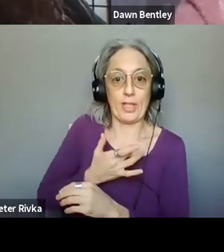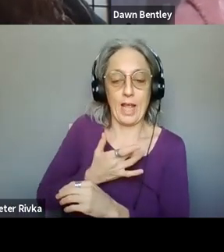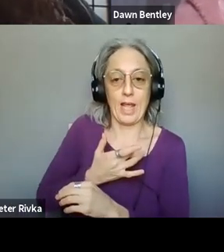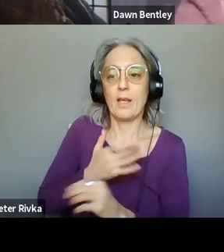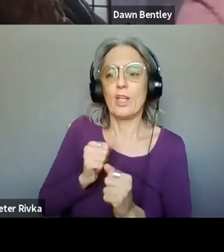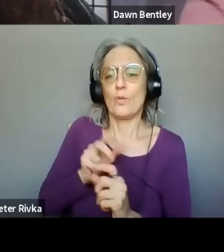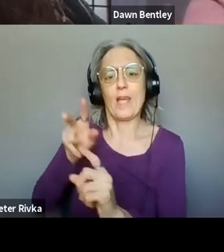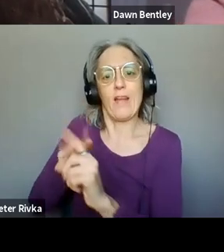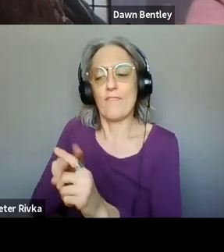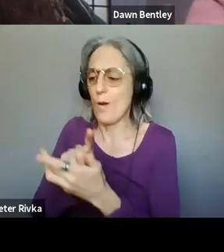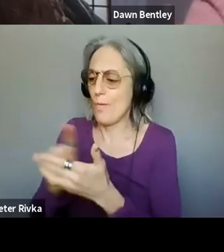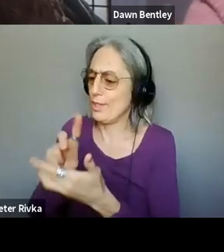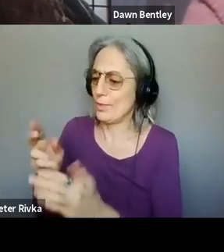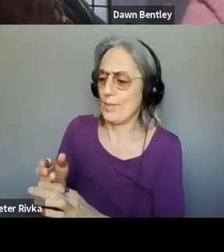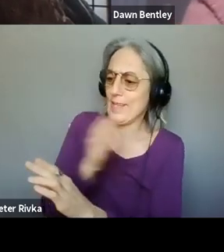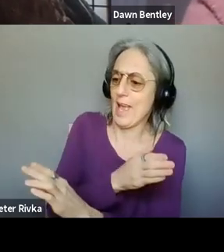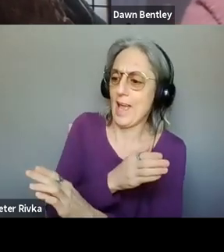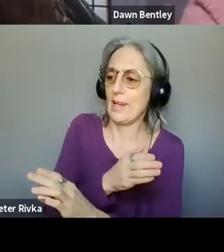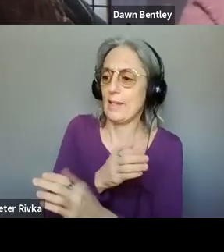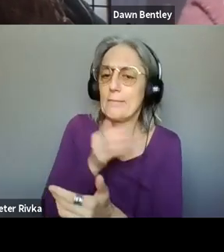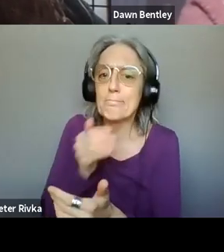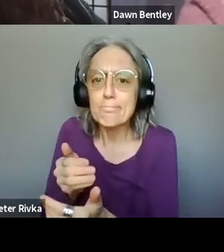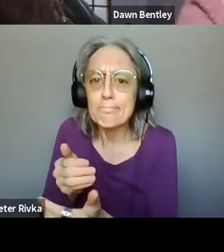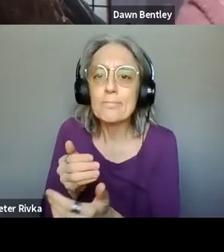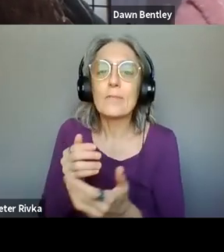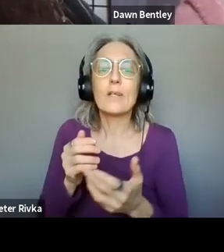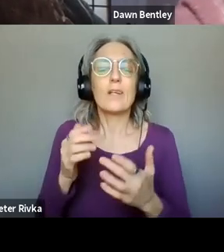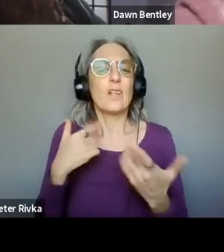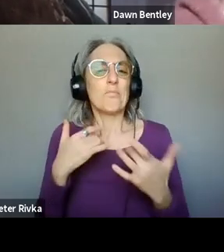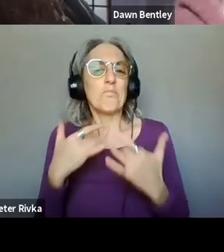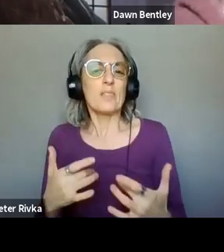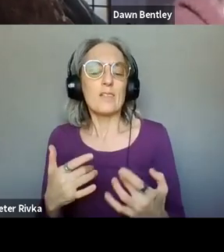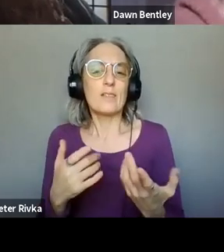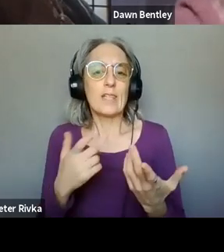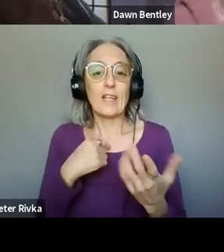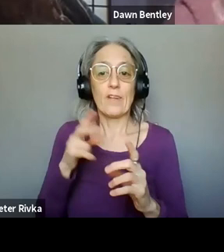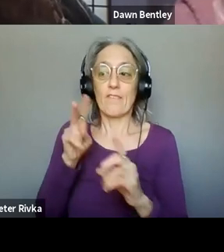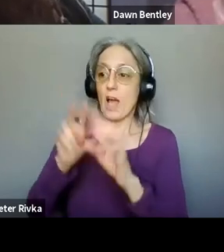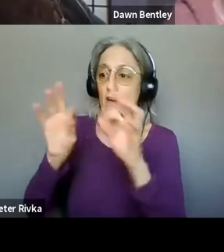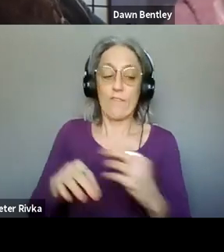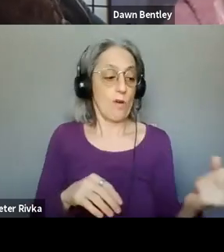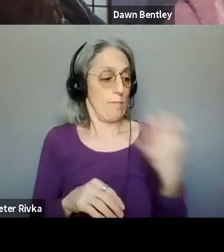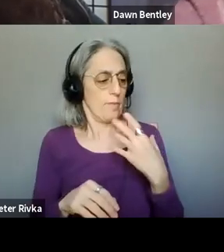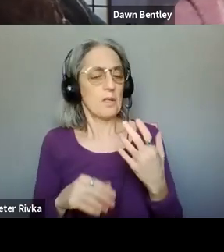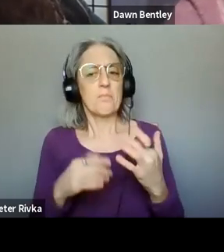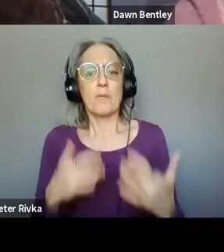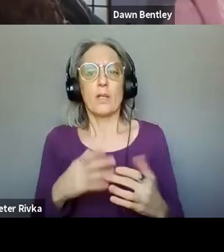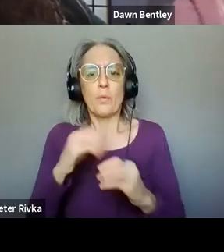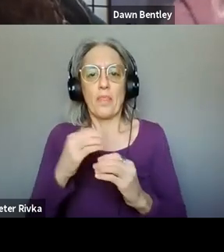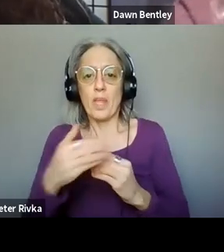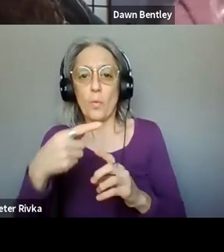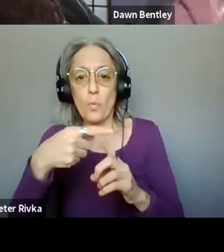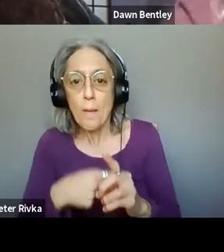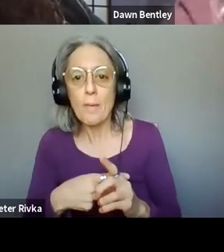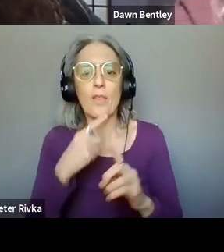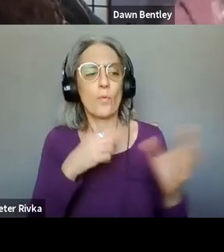several weeks ahead. We normally have a hearing within a month. So you can file that,